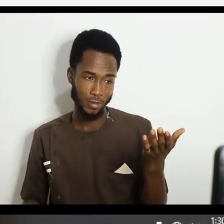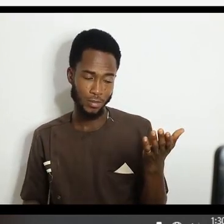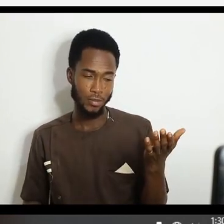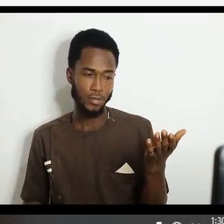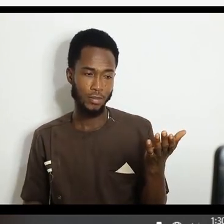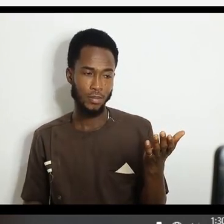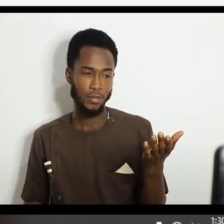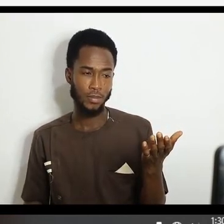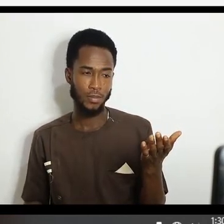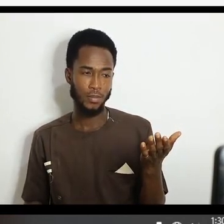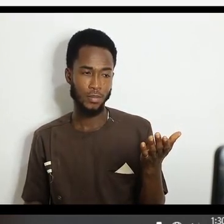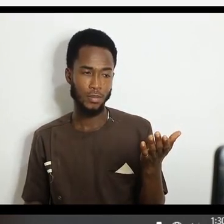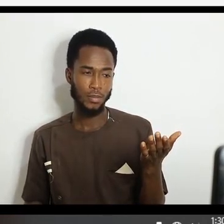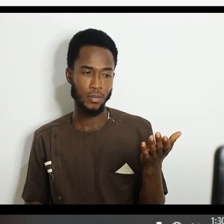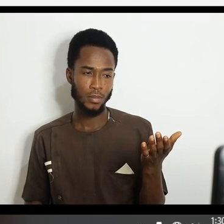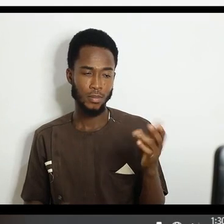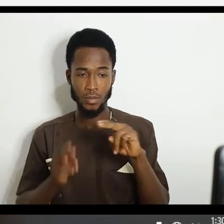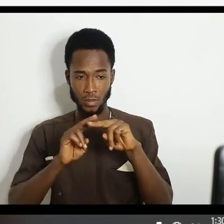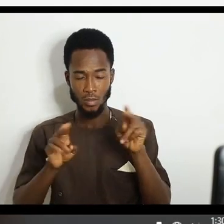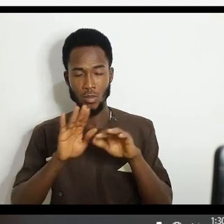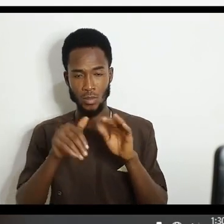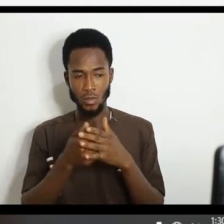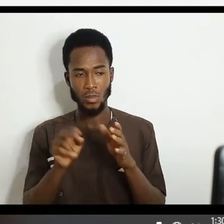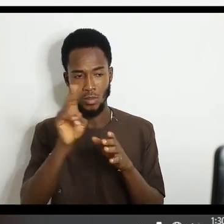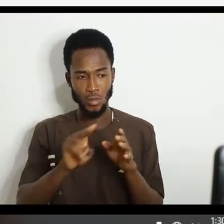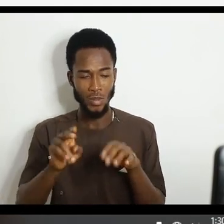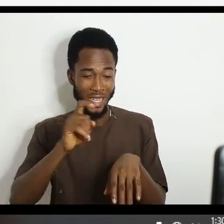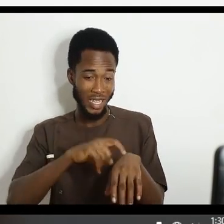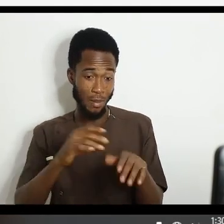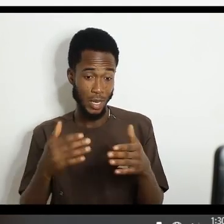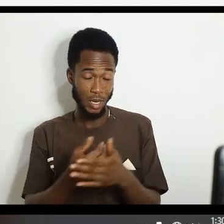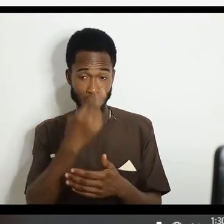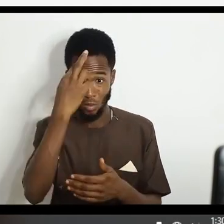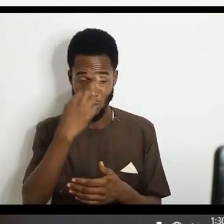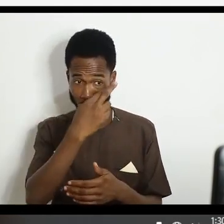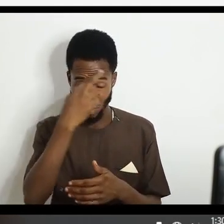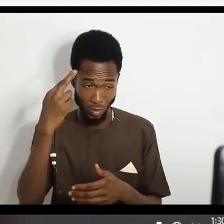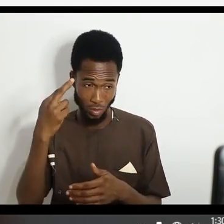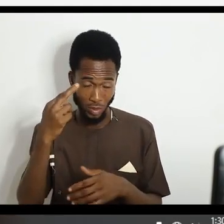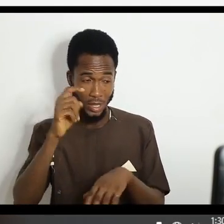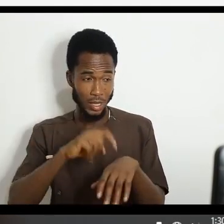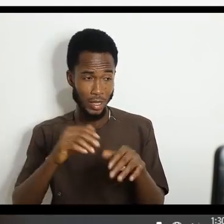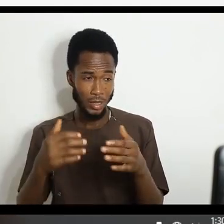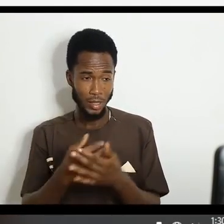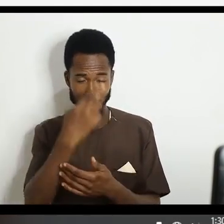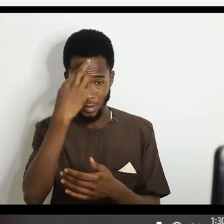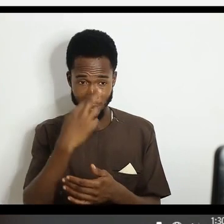as you typed it. So normally we use Time New Romans. That is the